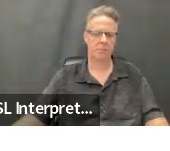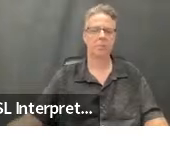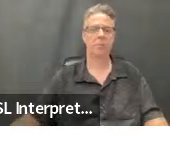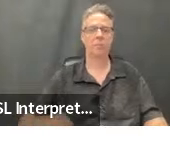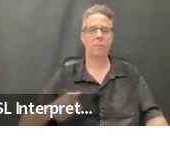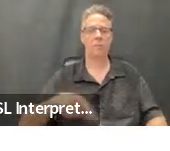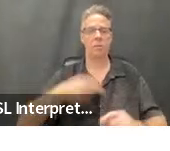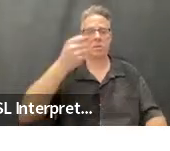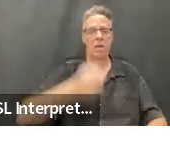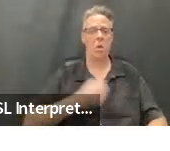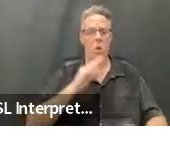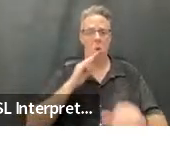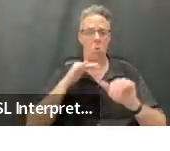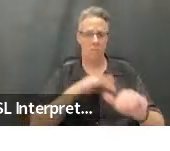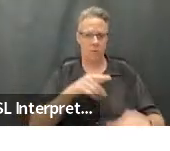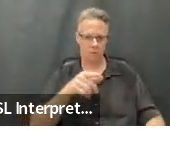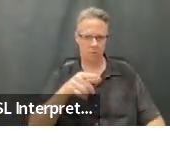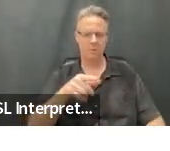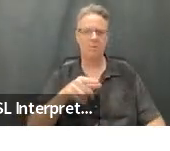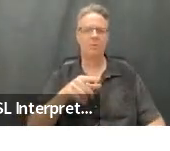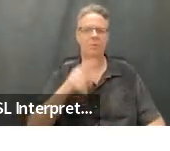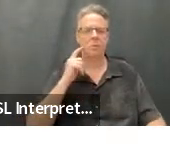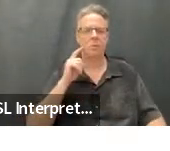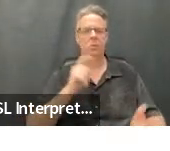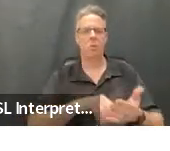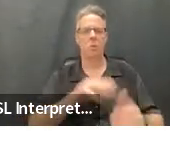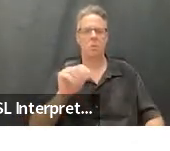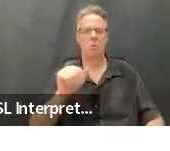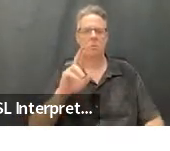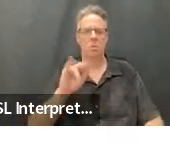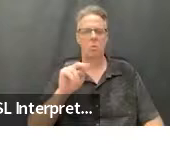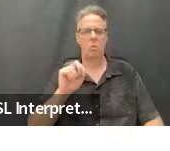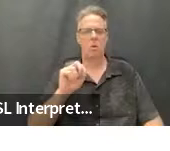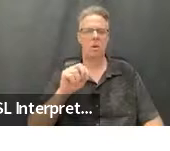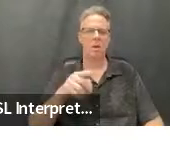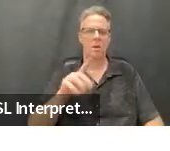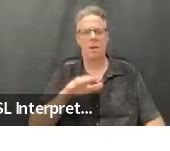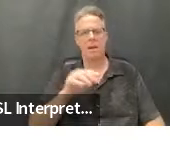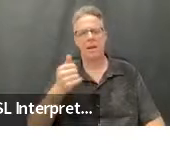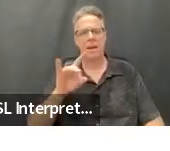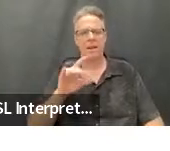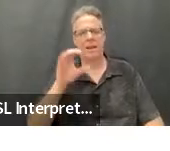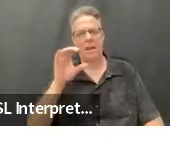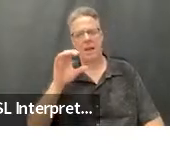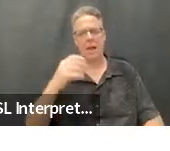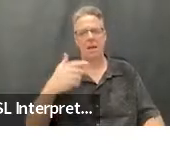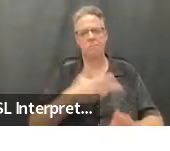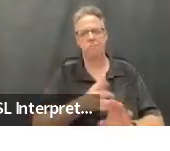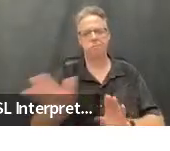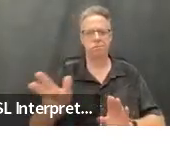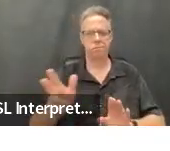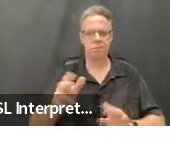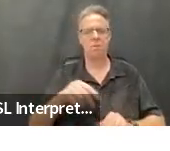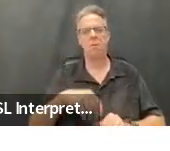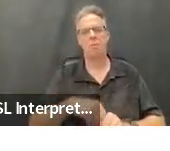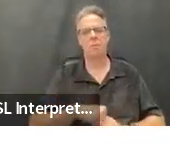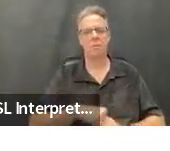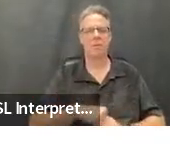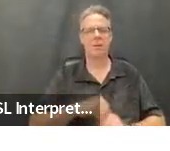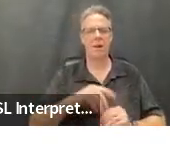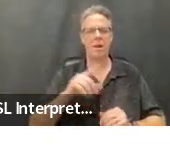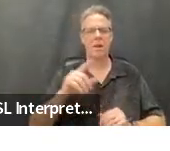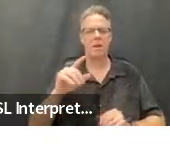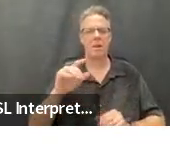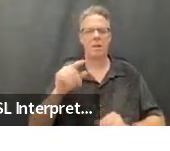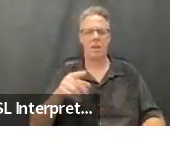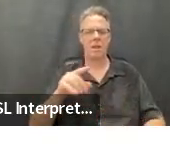south of the river, you can see Marine Drive volume. There's about 1,800 people getting off in an hour. These are 1 hour volumes, and then